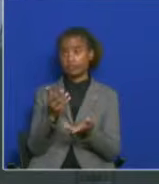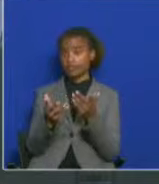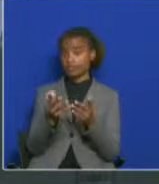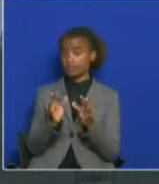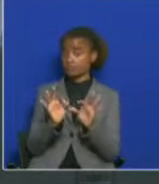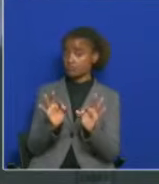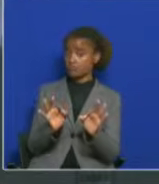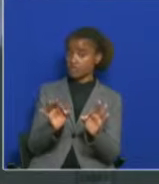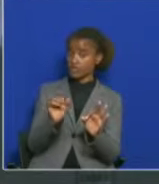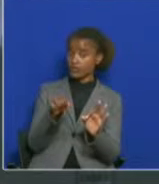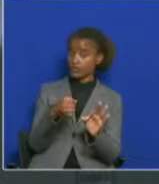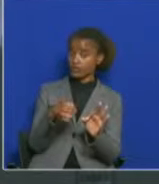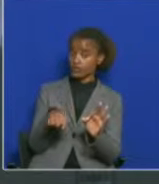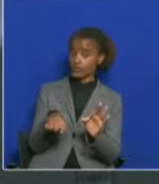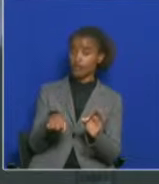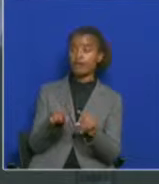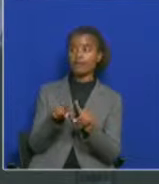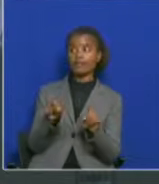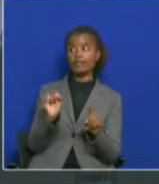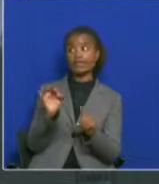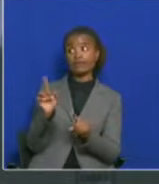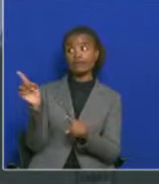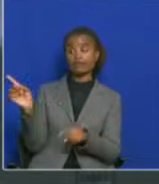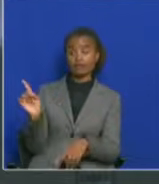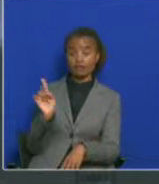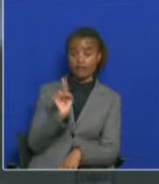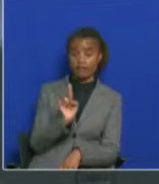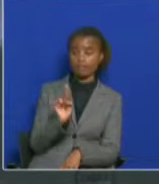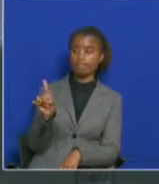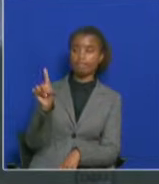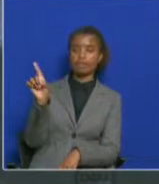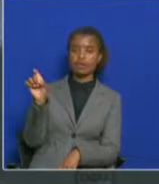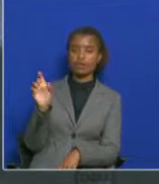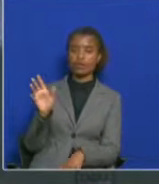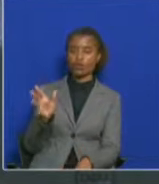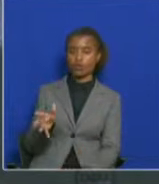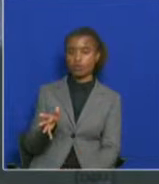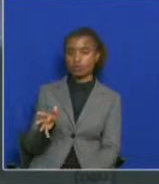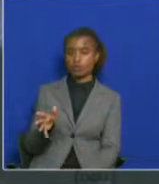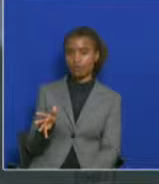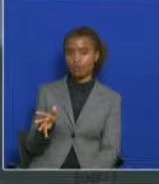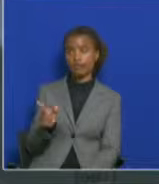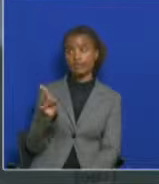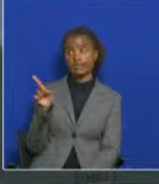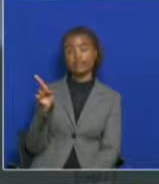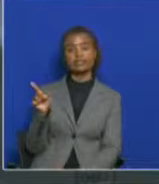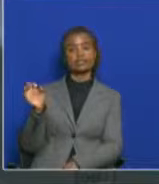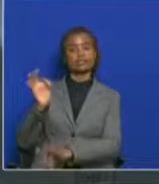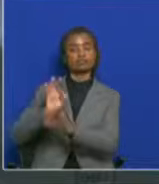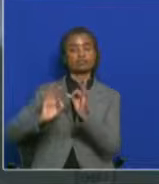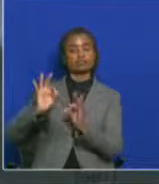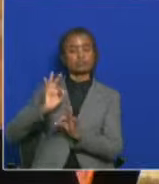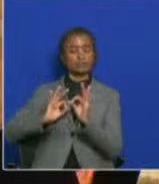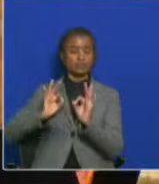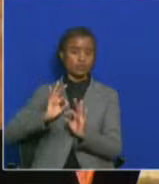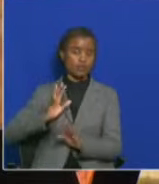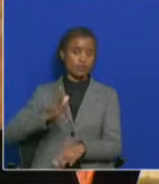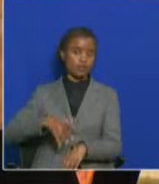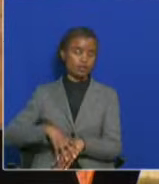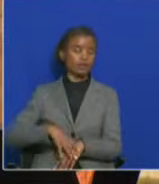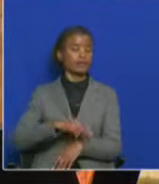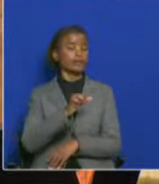and when he does come and give evidence, and his version will then be presented at that stage. Yes.